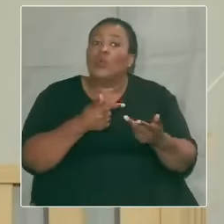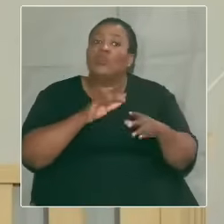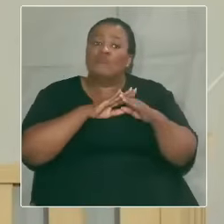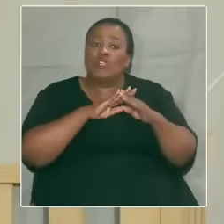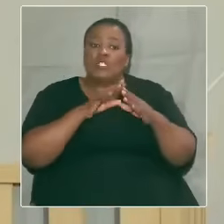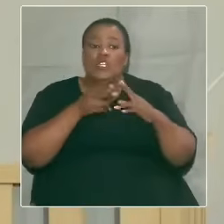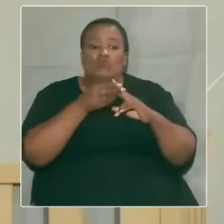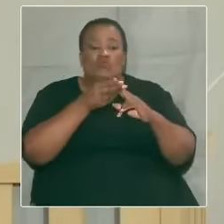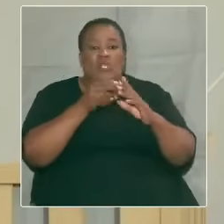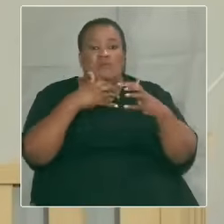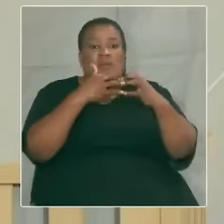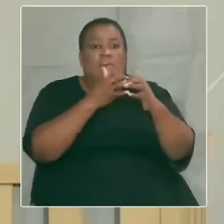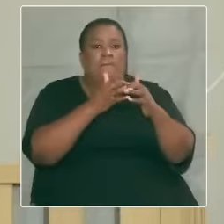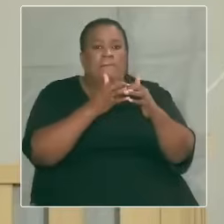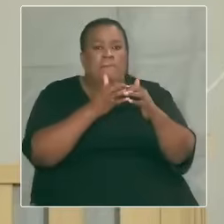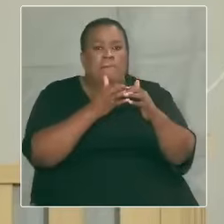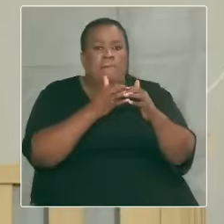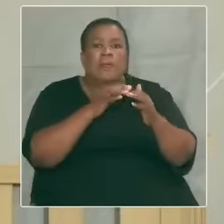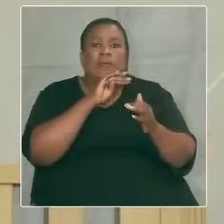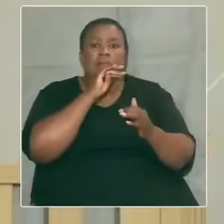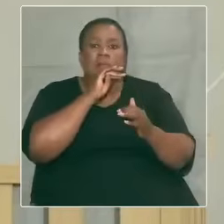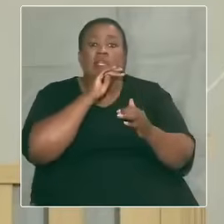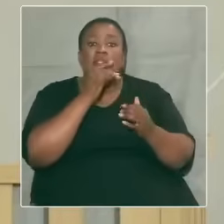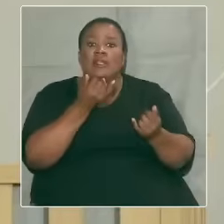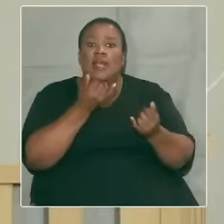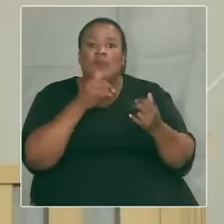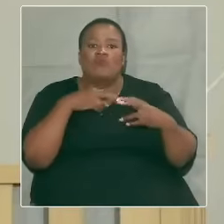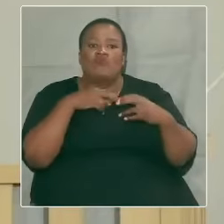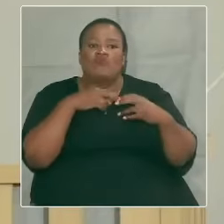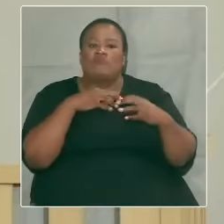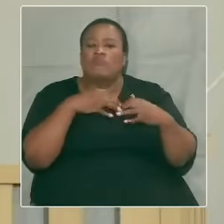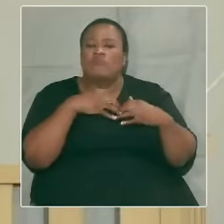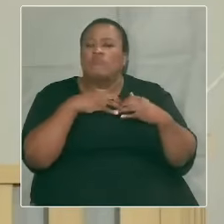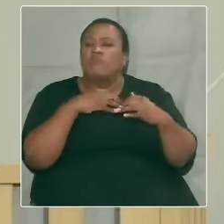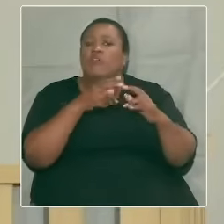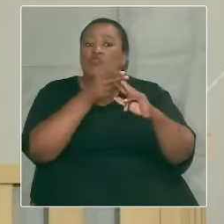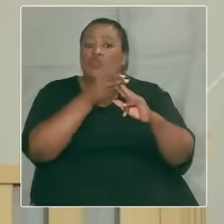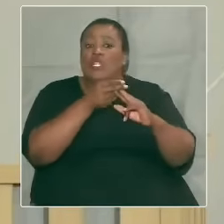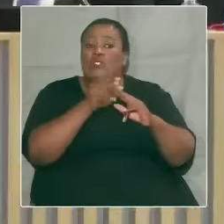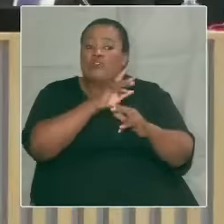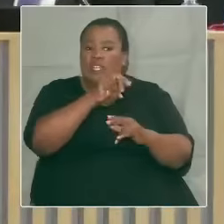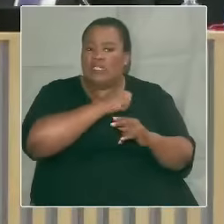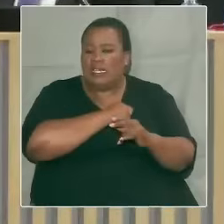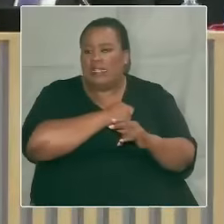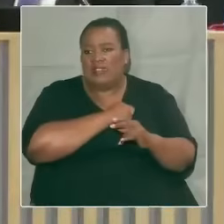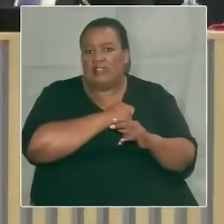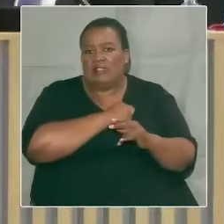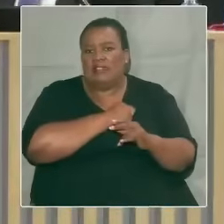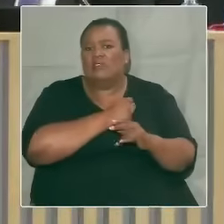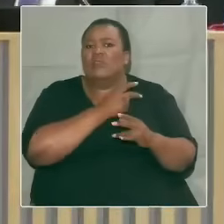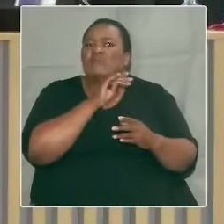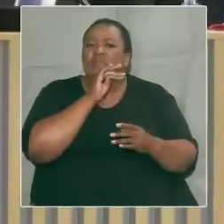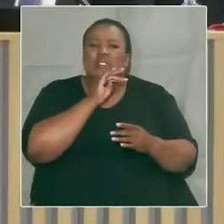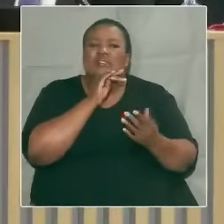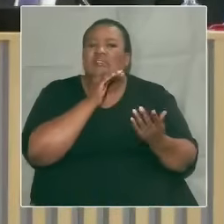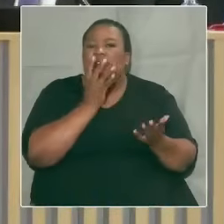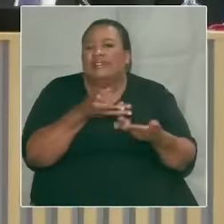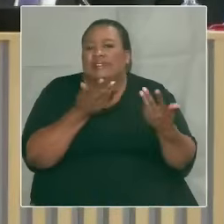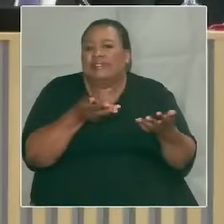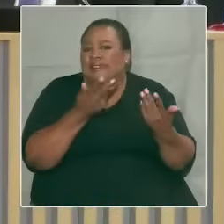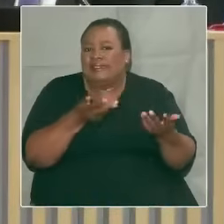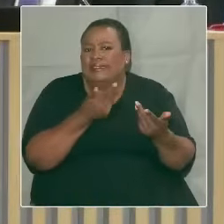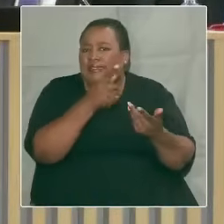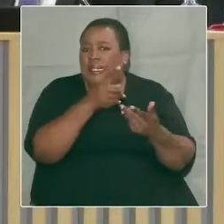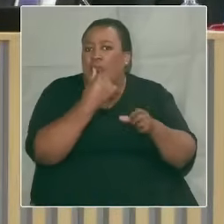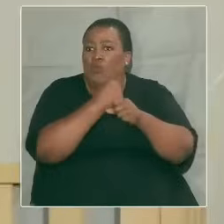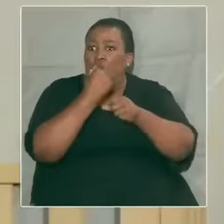once you make a unit, then it's a unit of KwaZulu-Natal. Then you are back to square one, unfortunately. So,